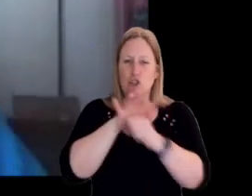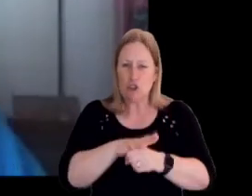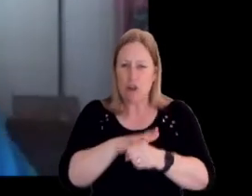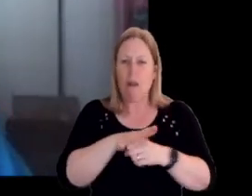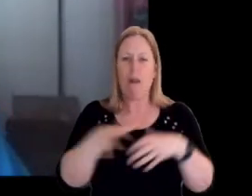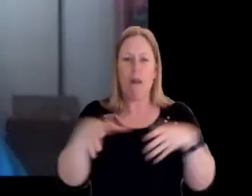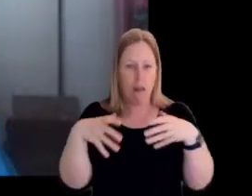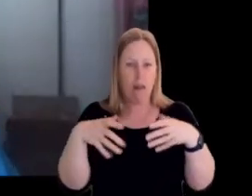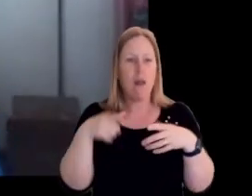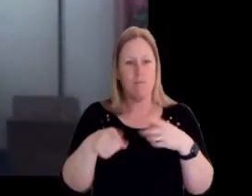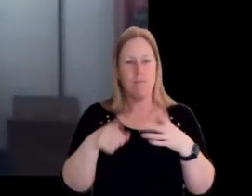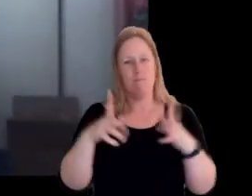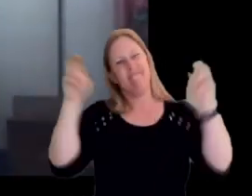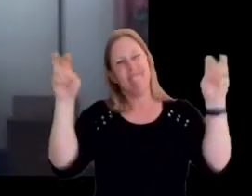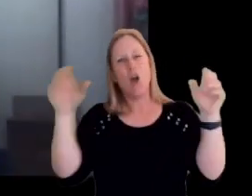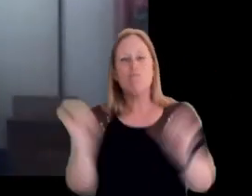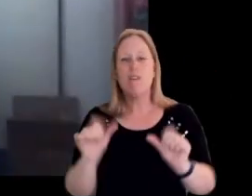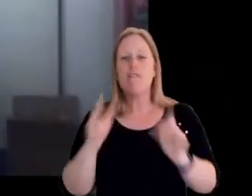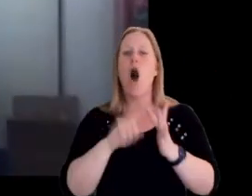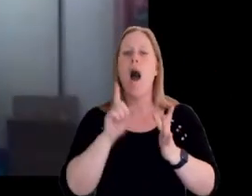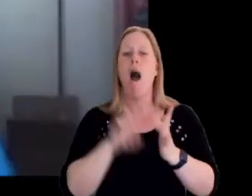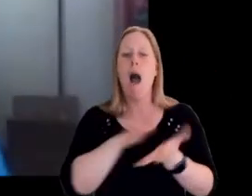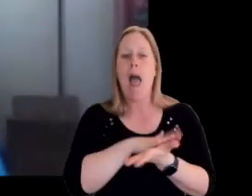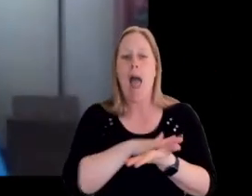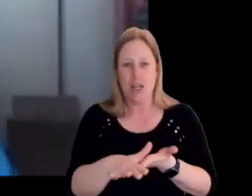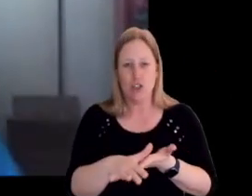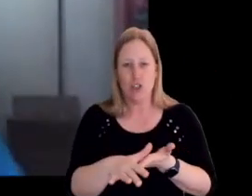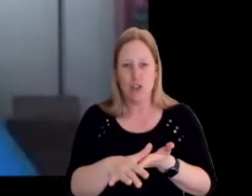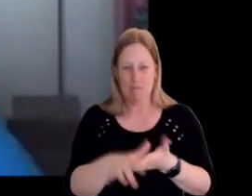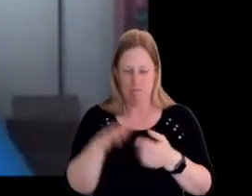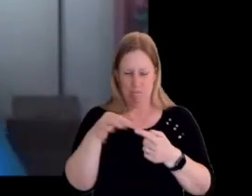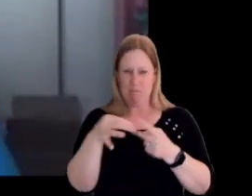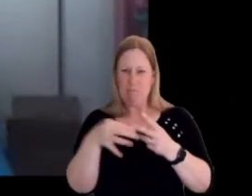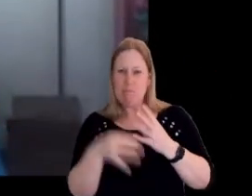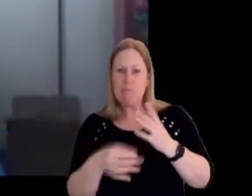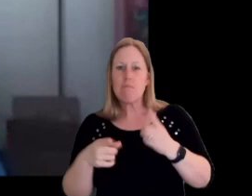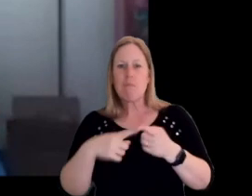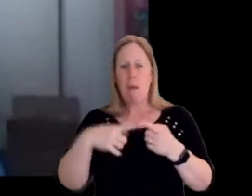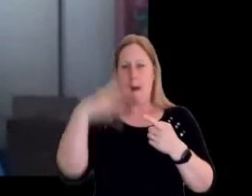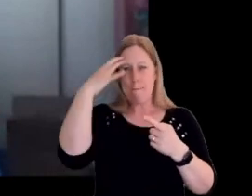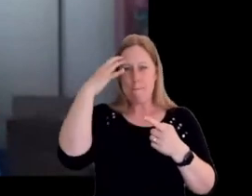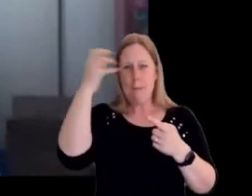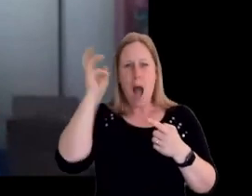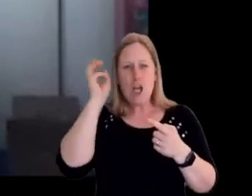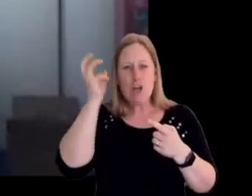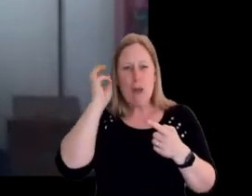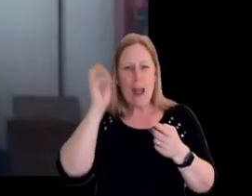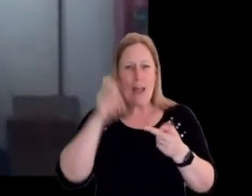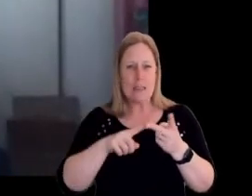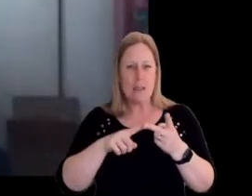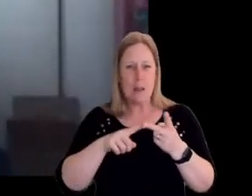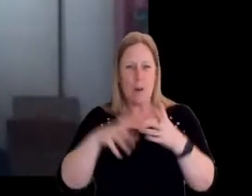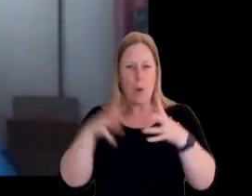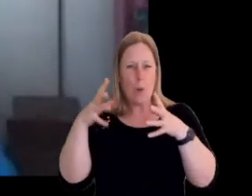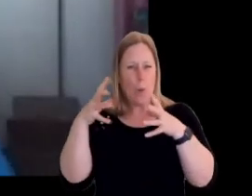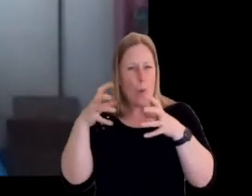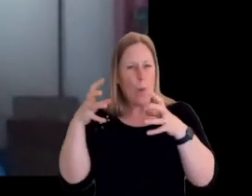out, which is also known as IIH, where symptoms include migraine, pulsatile